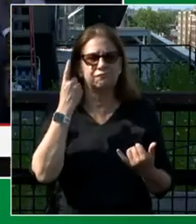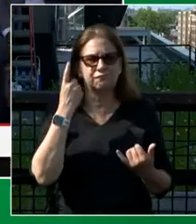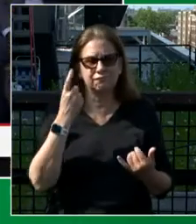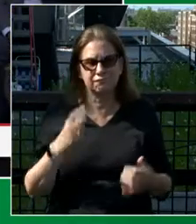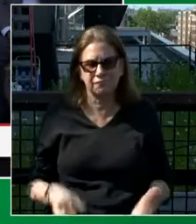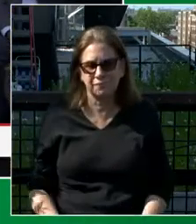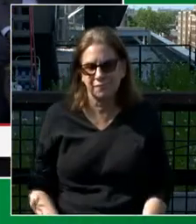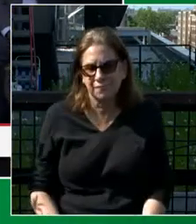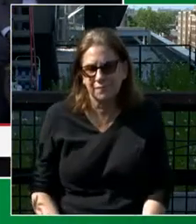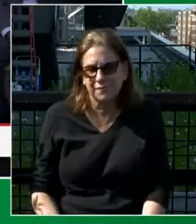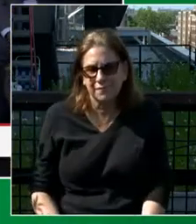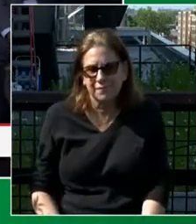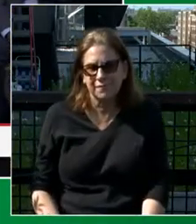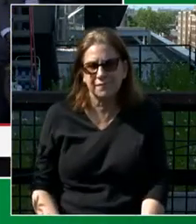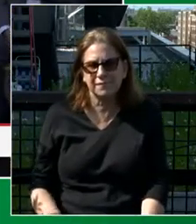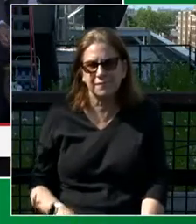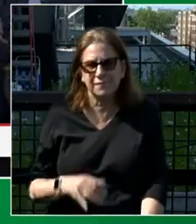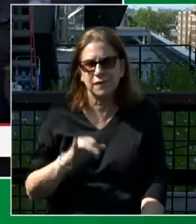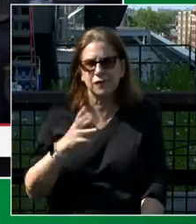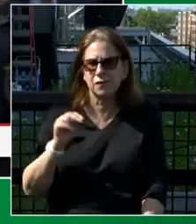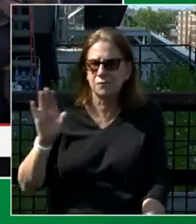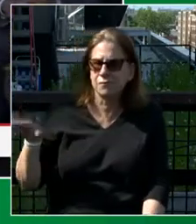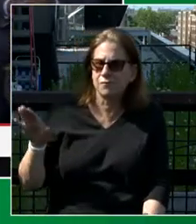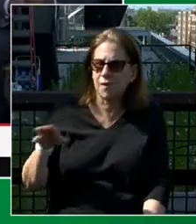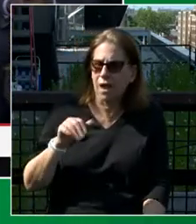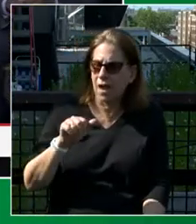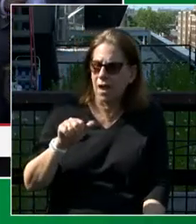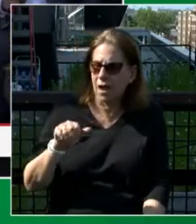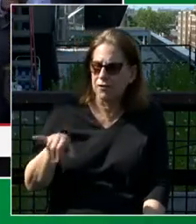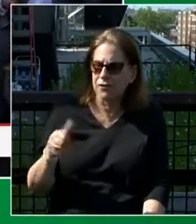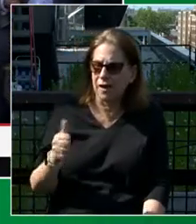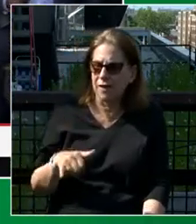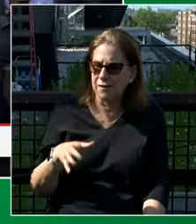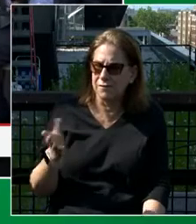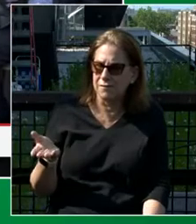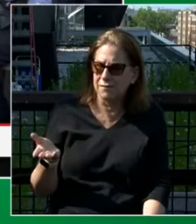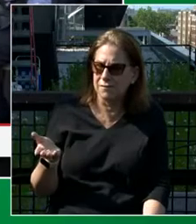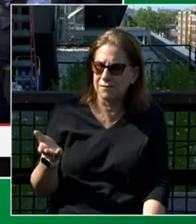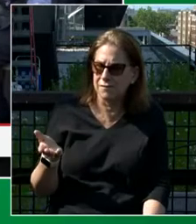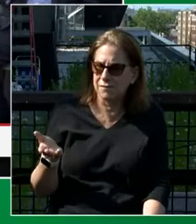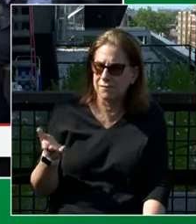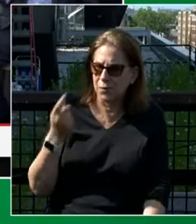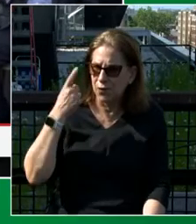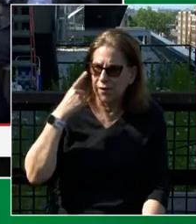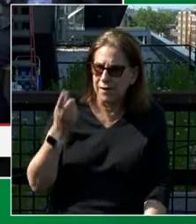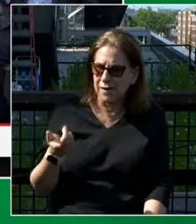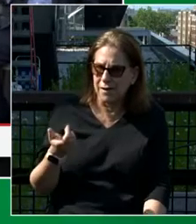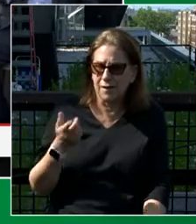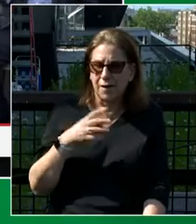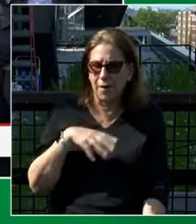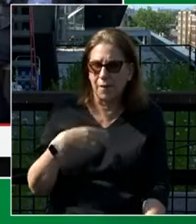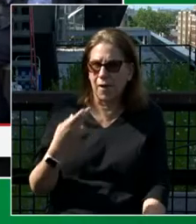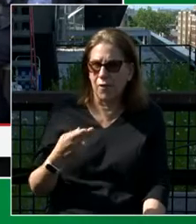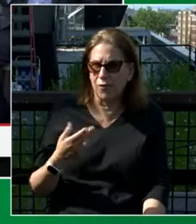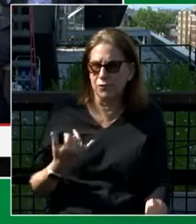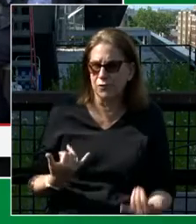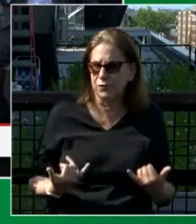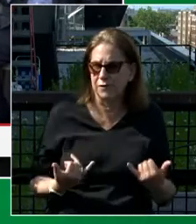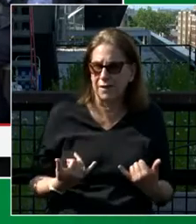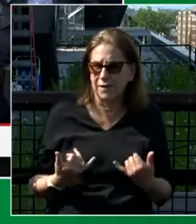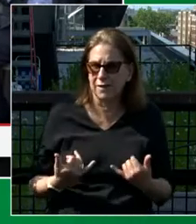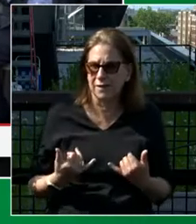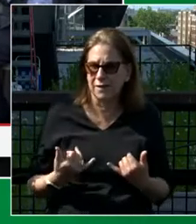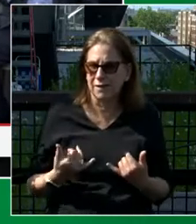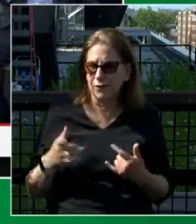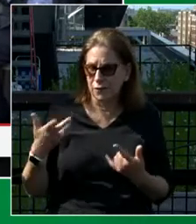were talking about how you actually, this is like your second event of the day, probably your third or fourth, really. But so you've been out